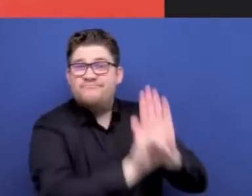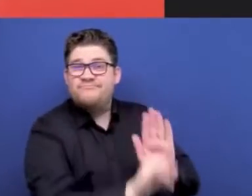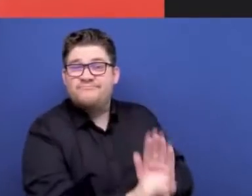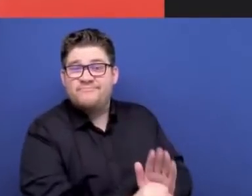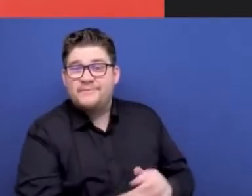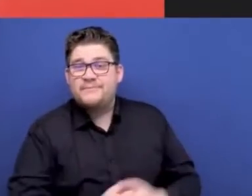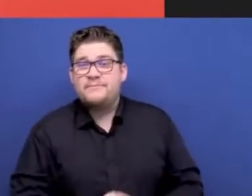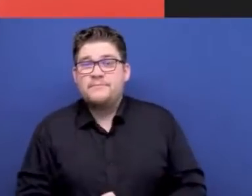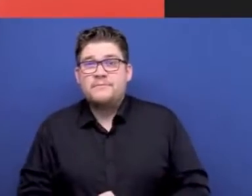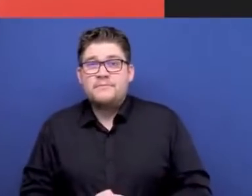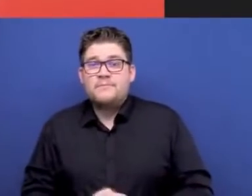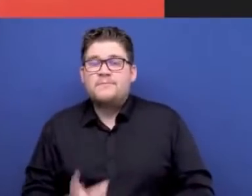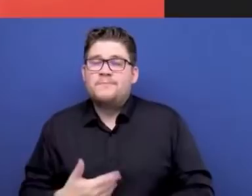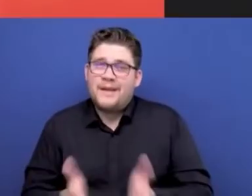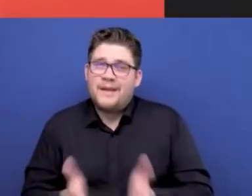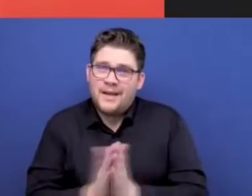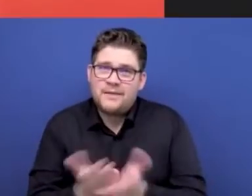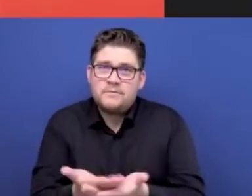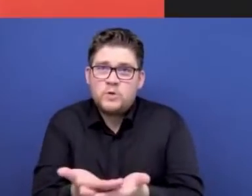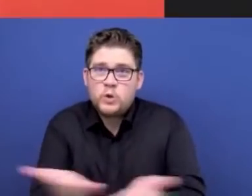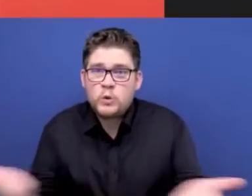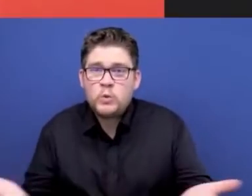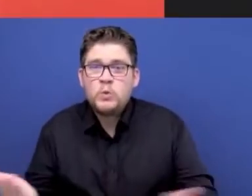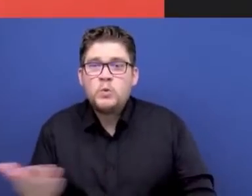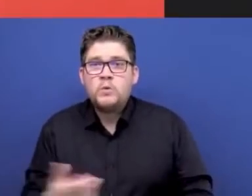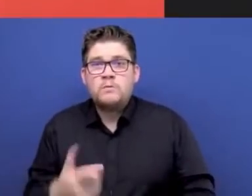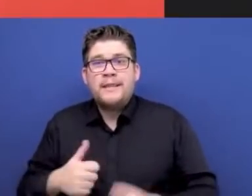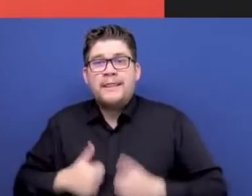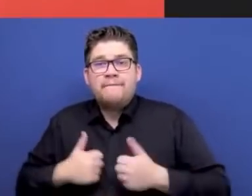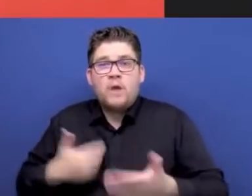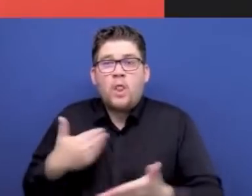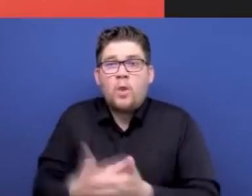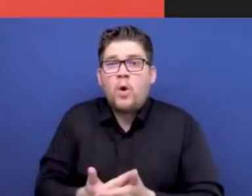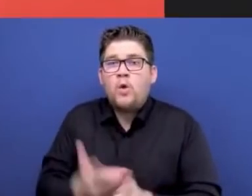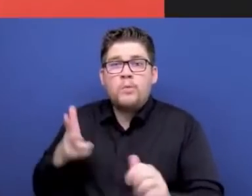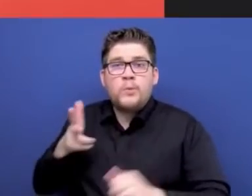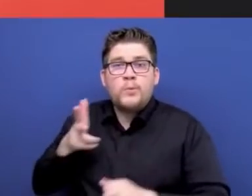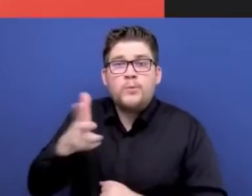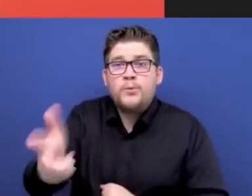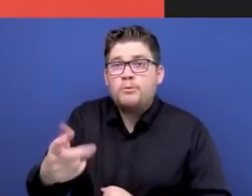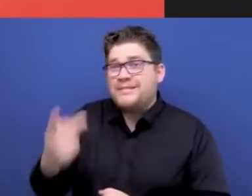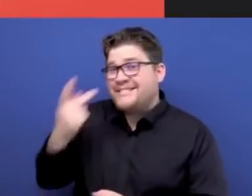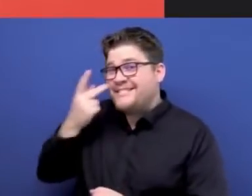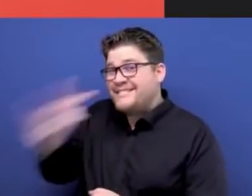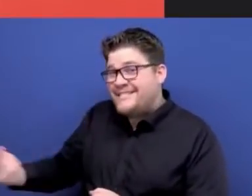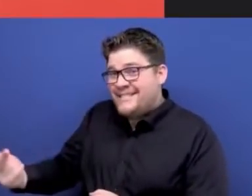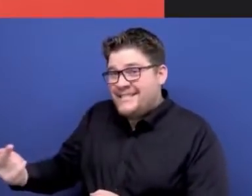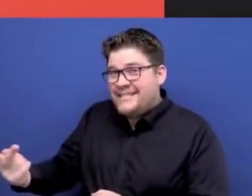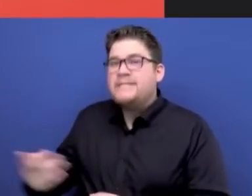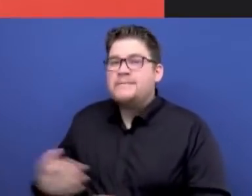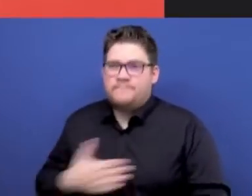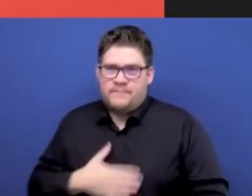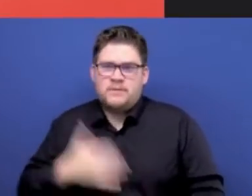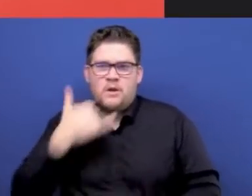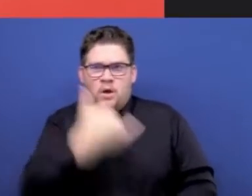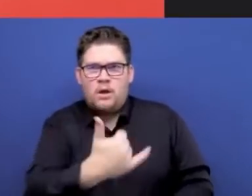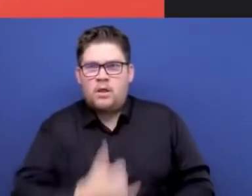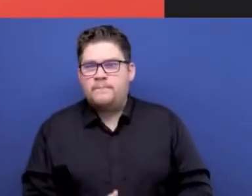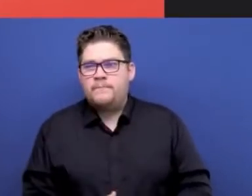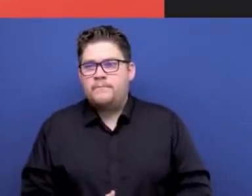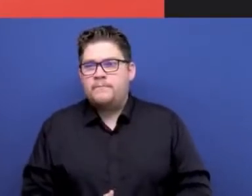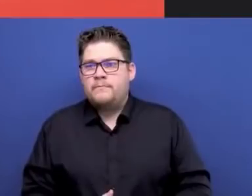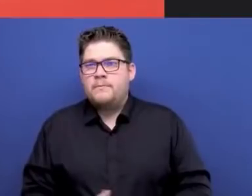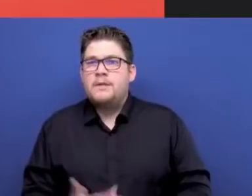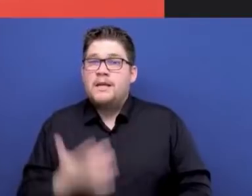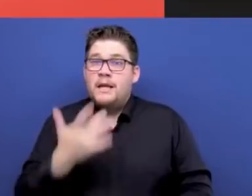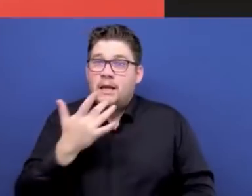the area. We understand actually it was very fortunate there were fire crews that were traveling through the area and were able to extinguish those the